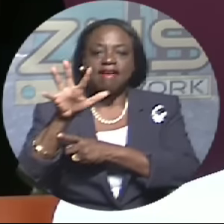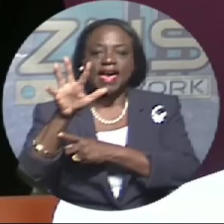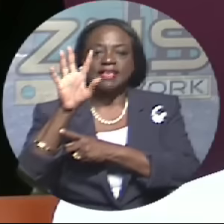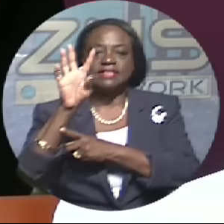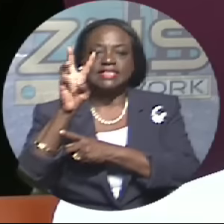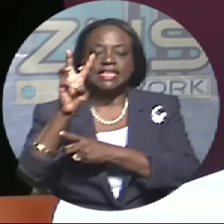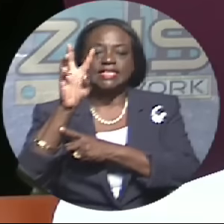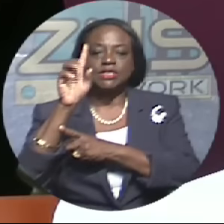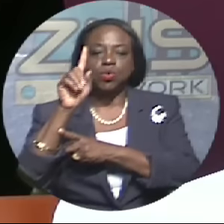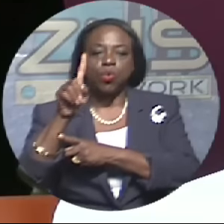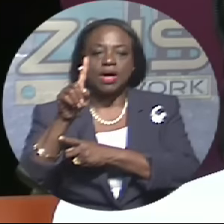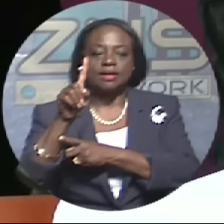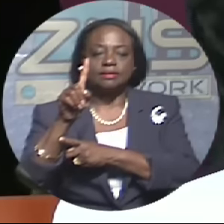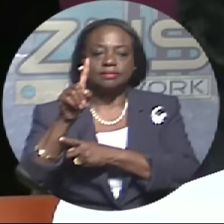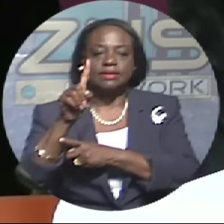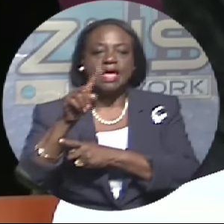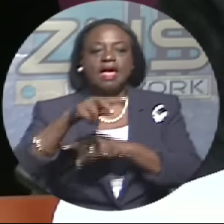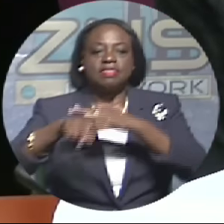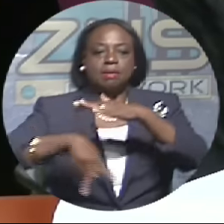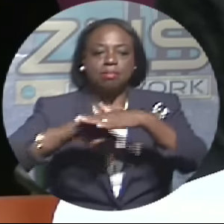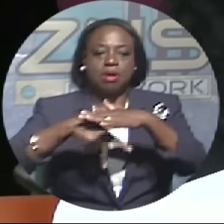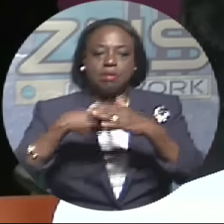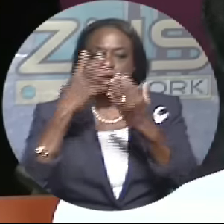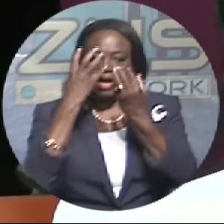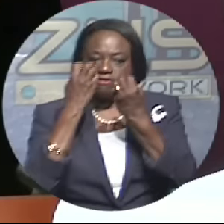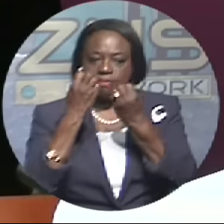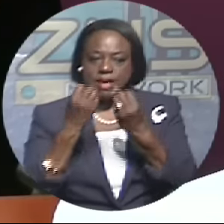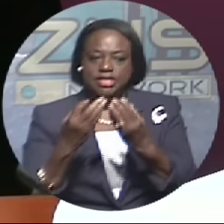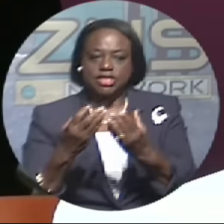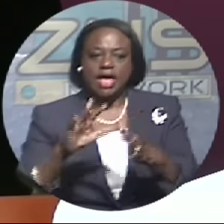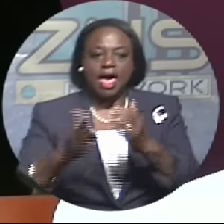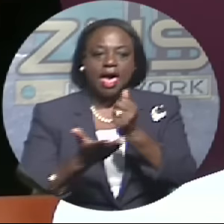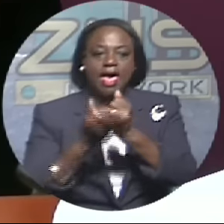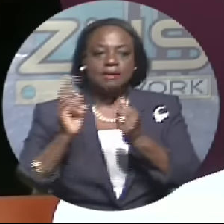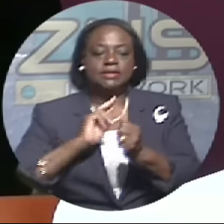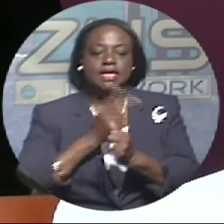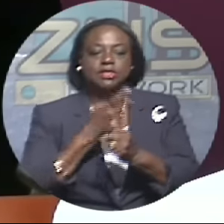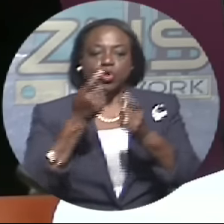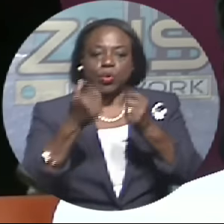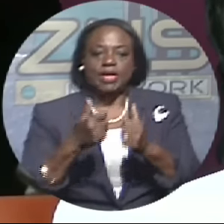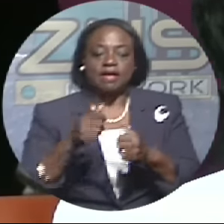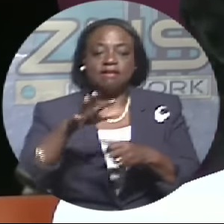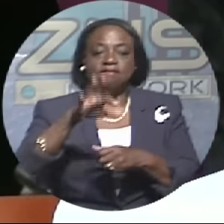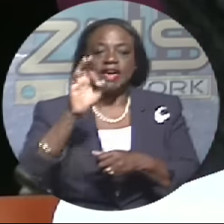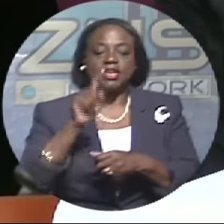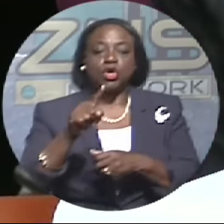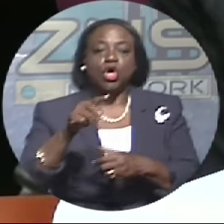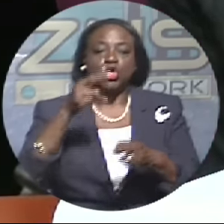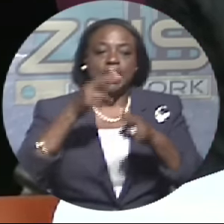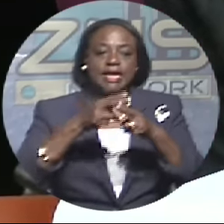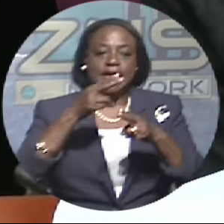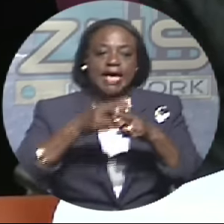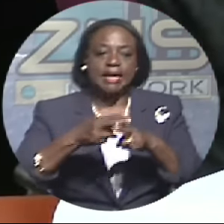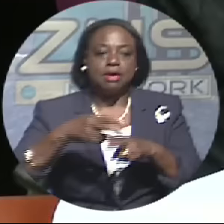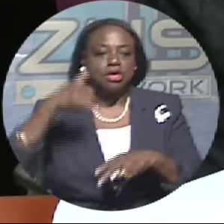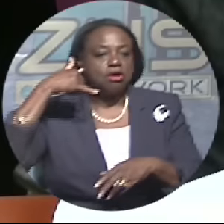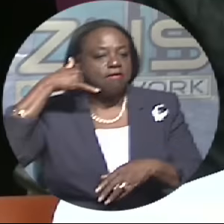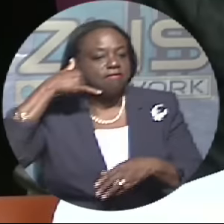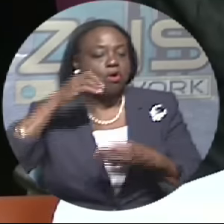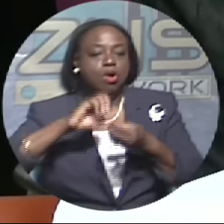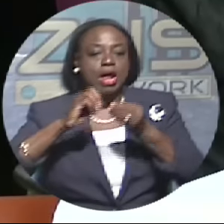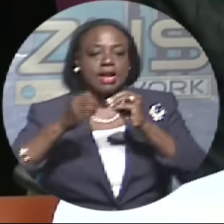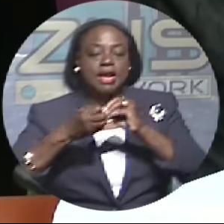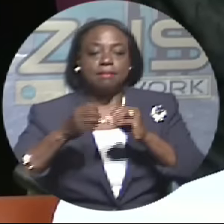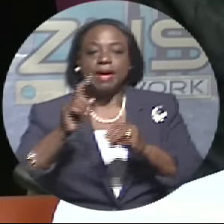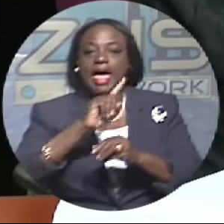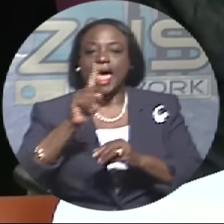323-5561. The primary information that helps us to quickly find you is going to be your name, your phone number, the location